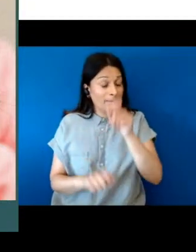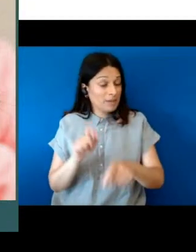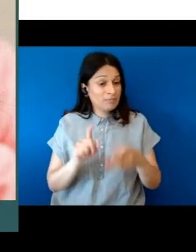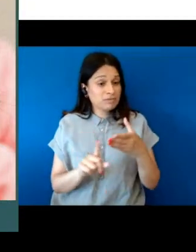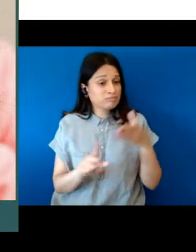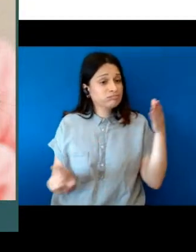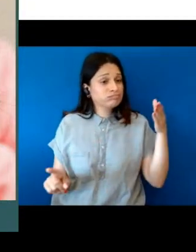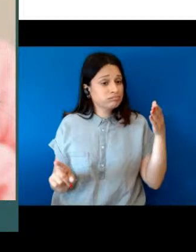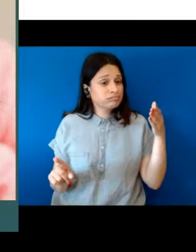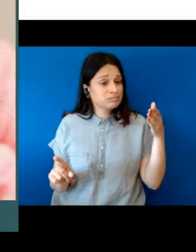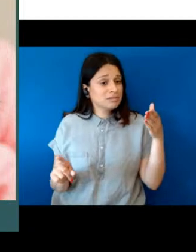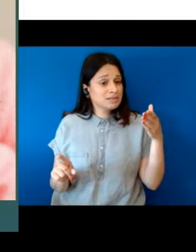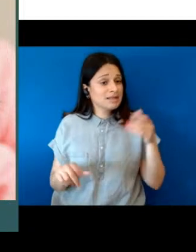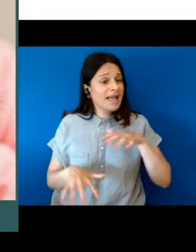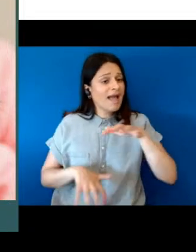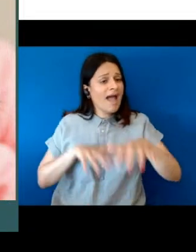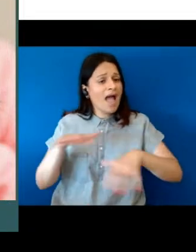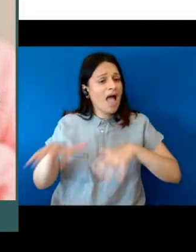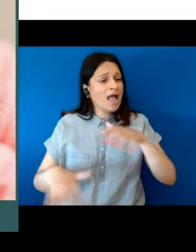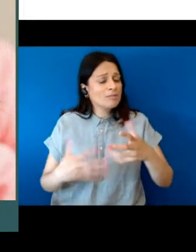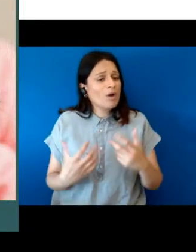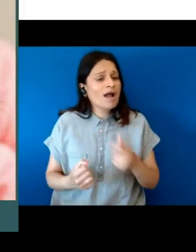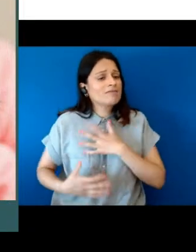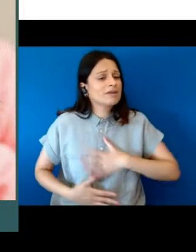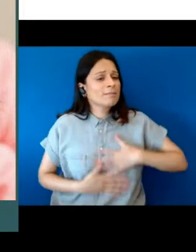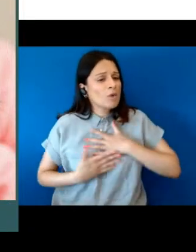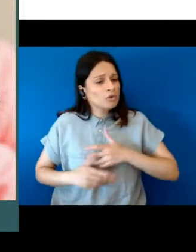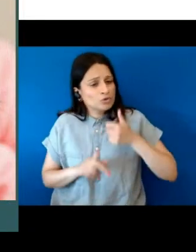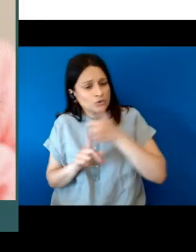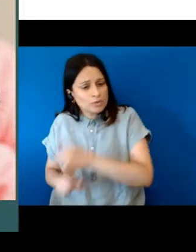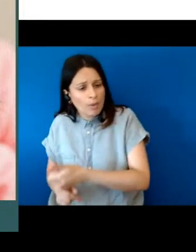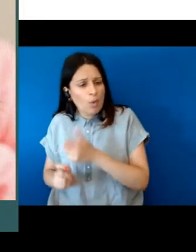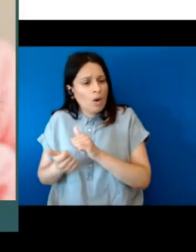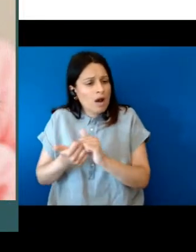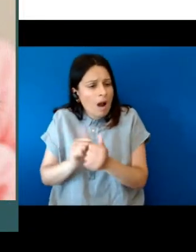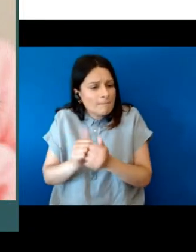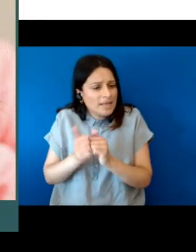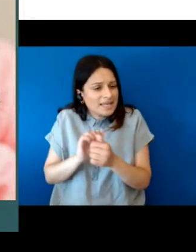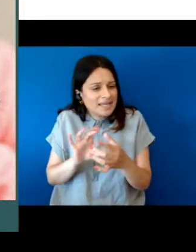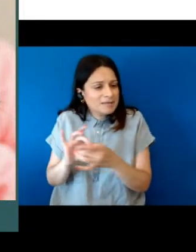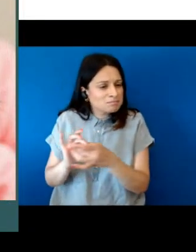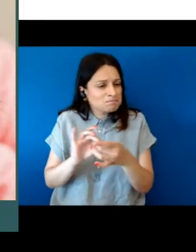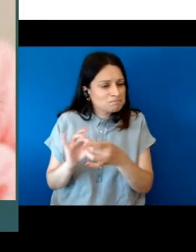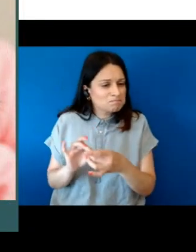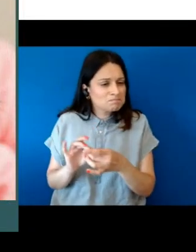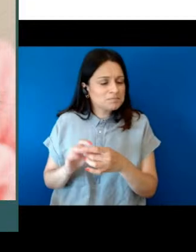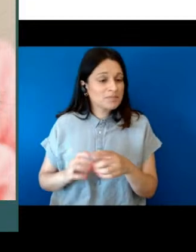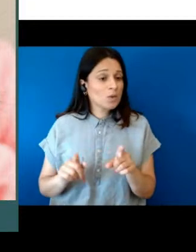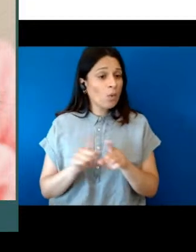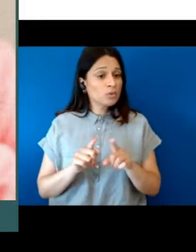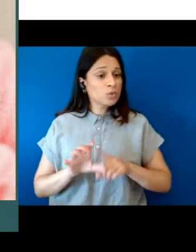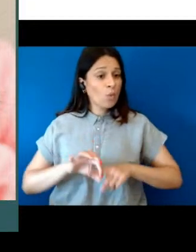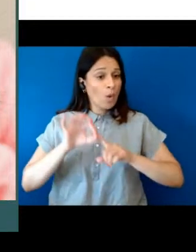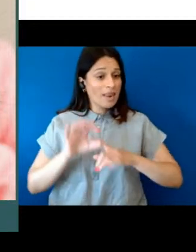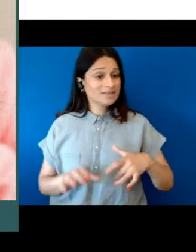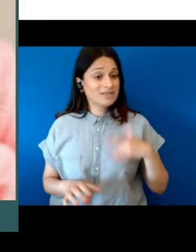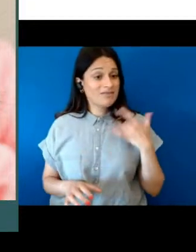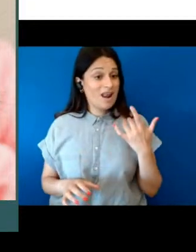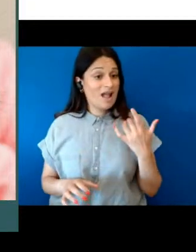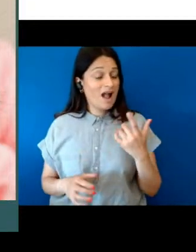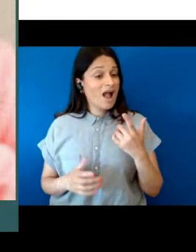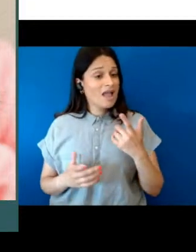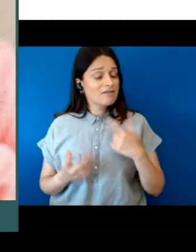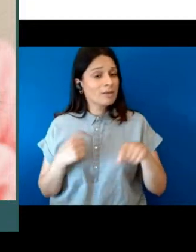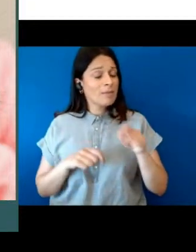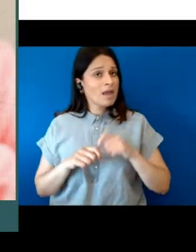provide a wealth of emotional support and companionship, and they can really increase quality of life in the true sense.